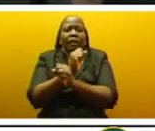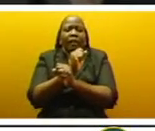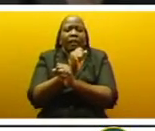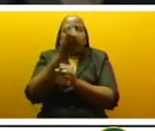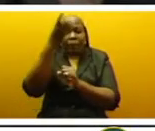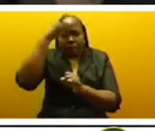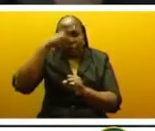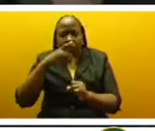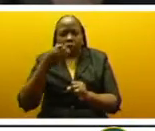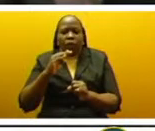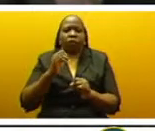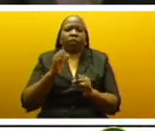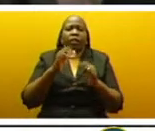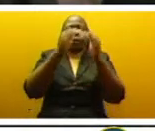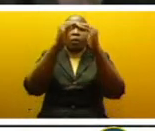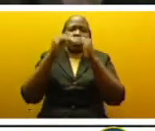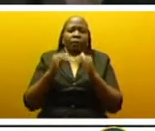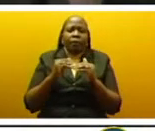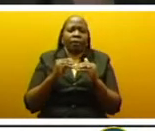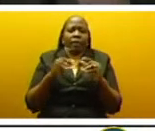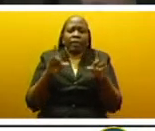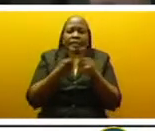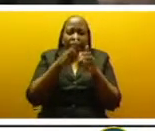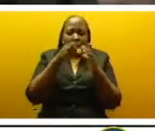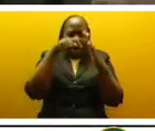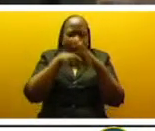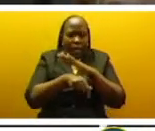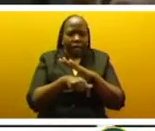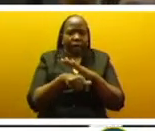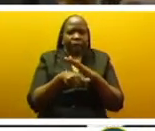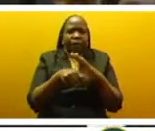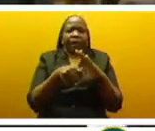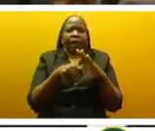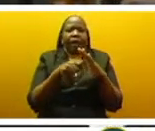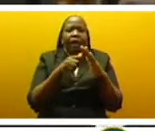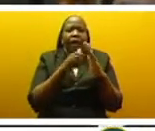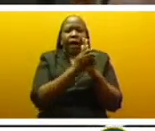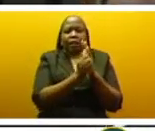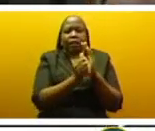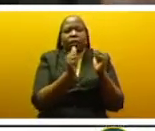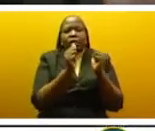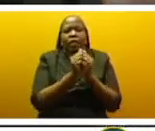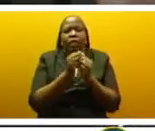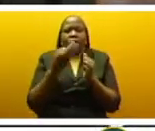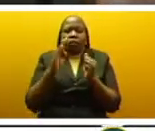as contained in Article 10 of the Constitution, and yet within the body itself,